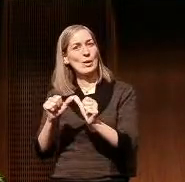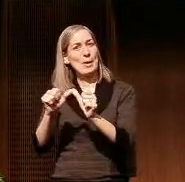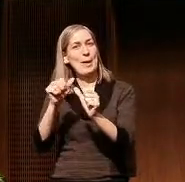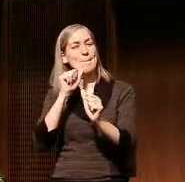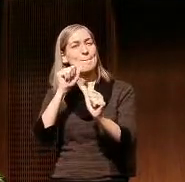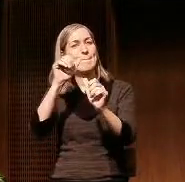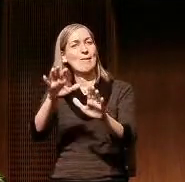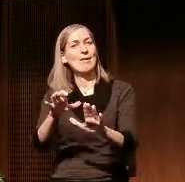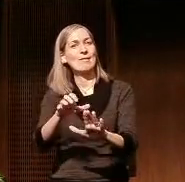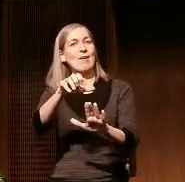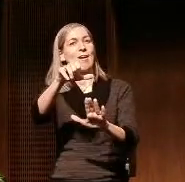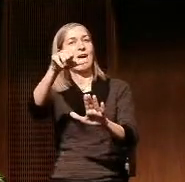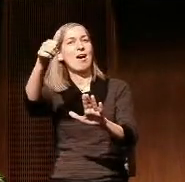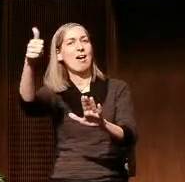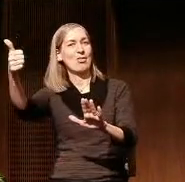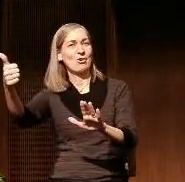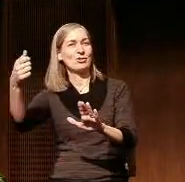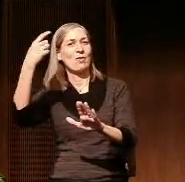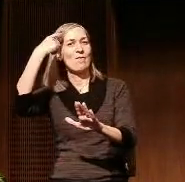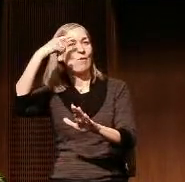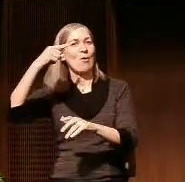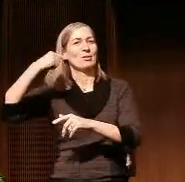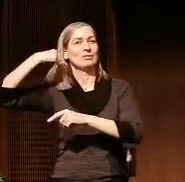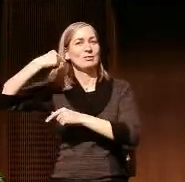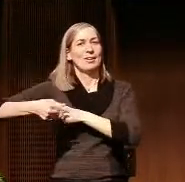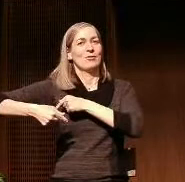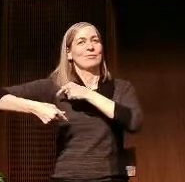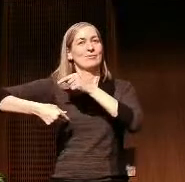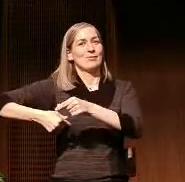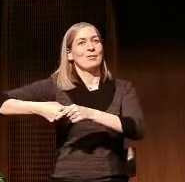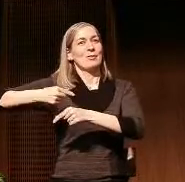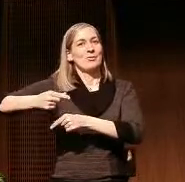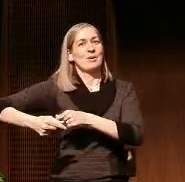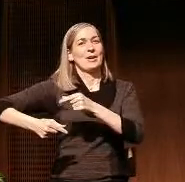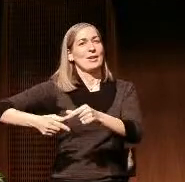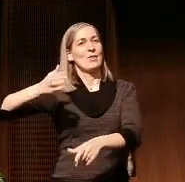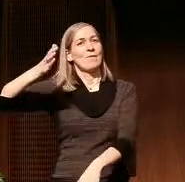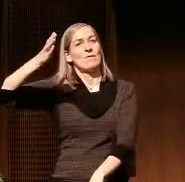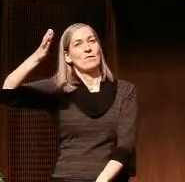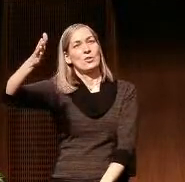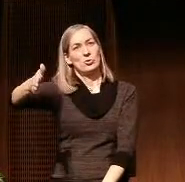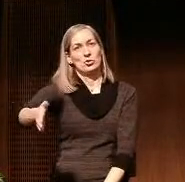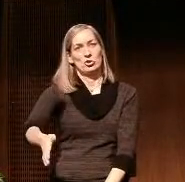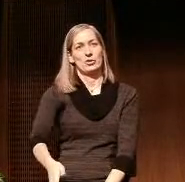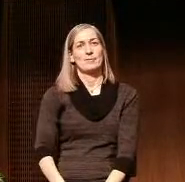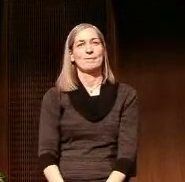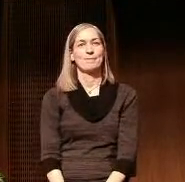bless others, perhaps for generations to come.